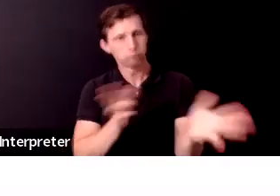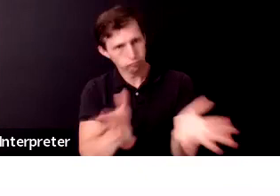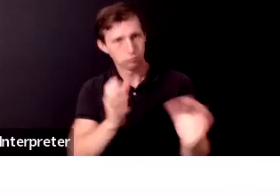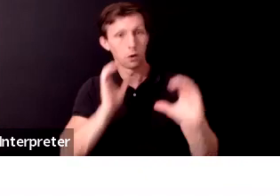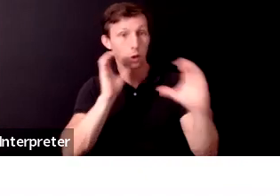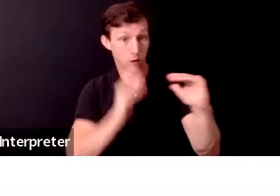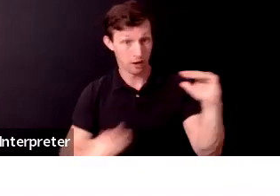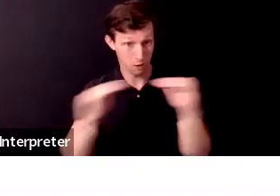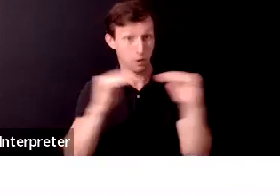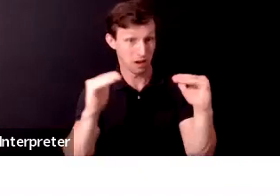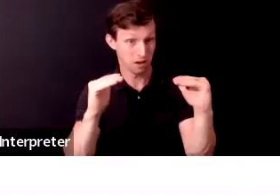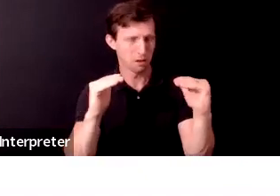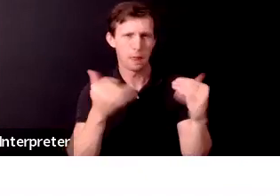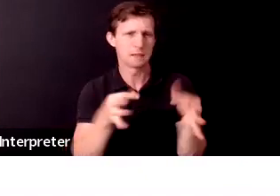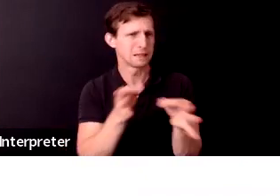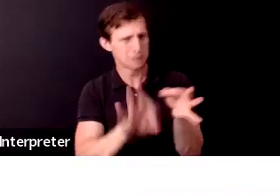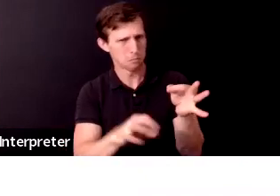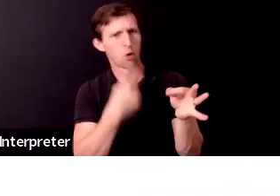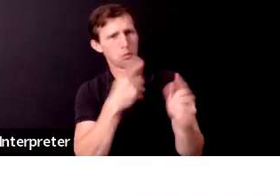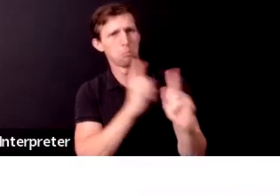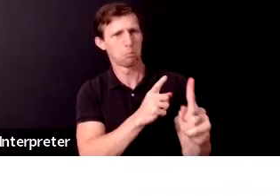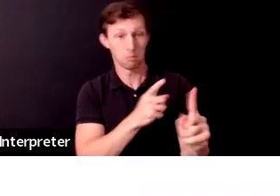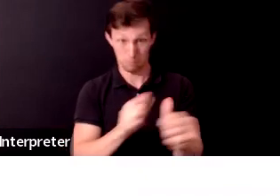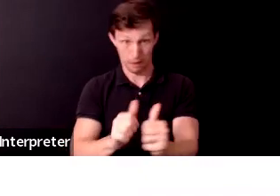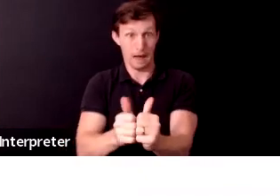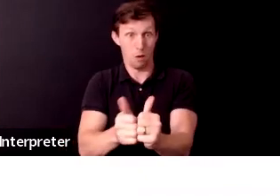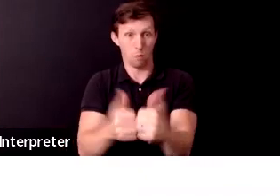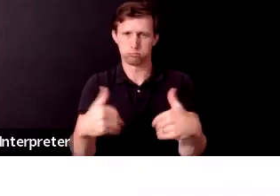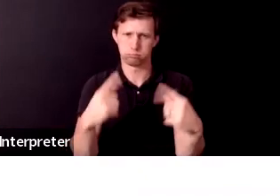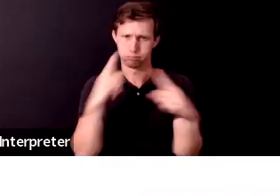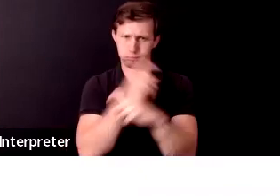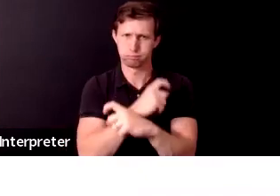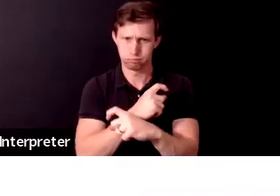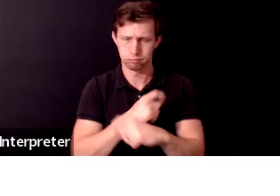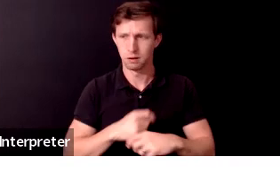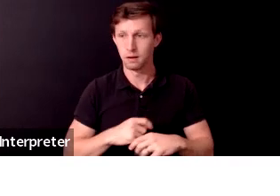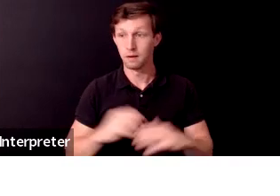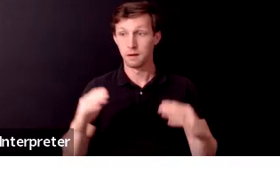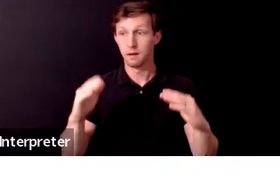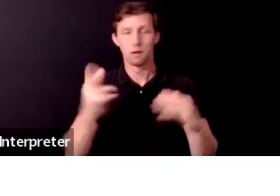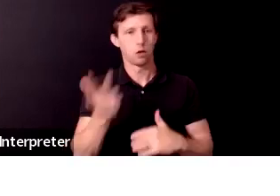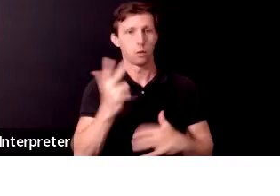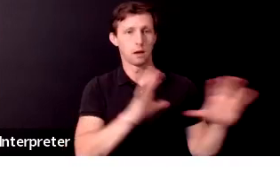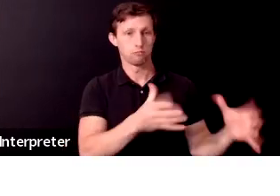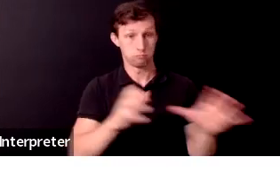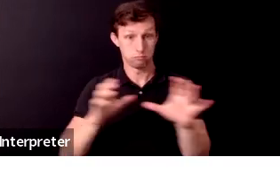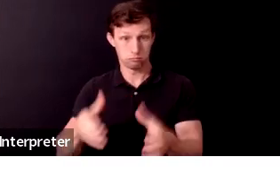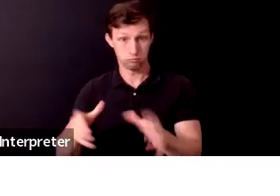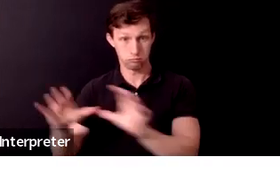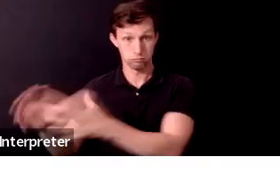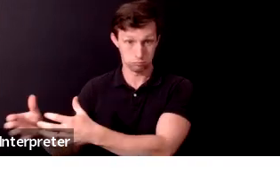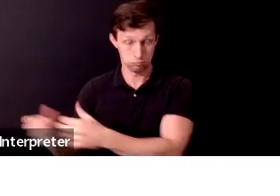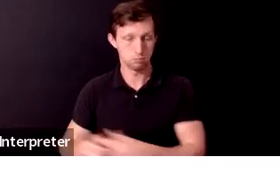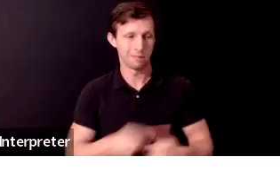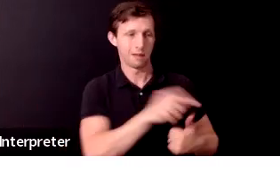populations that our agency serves. For the deaf, those are mostly born deaf or become deaf prior to